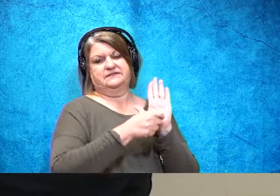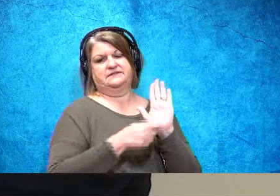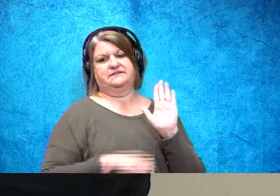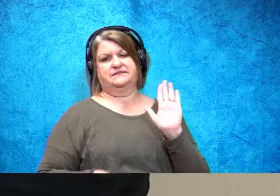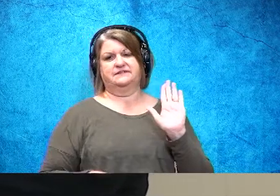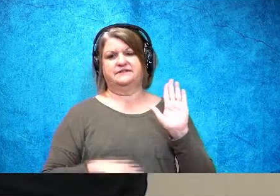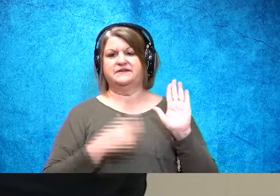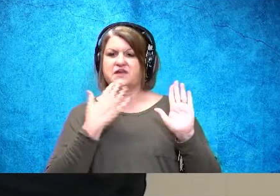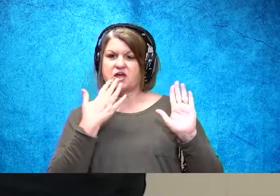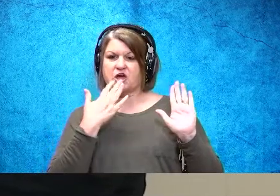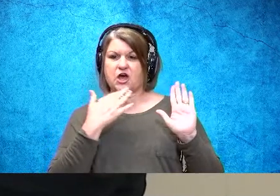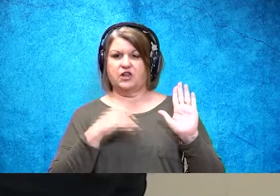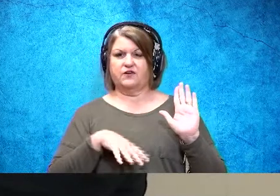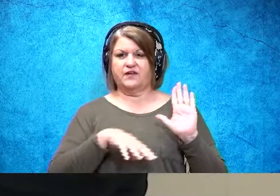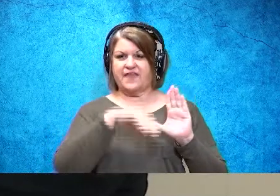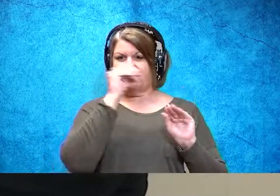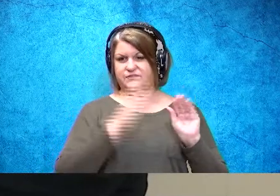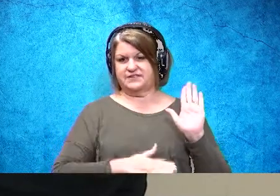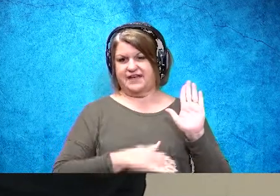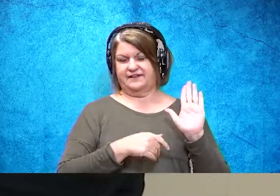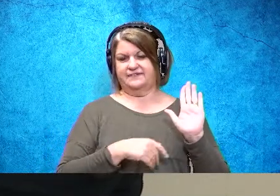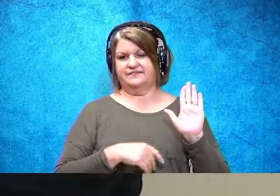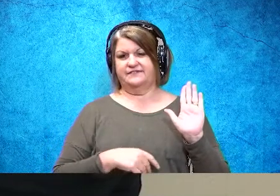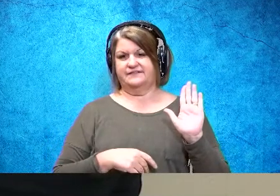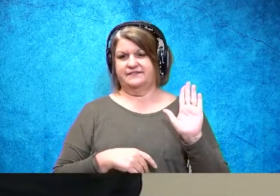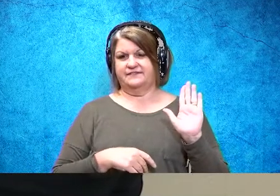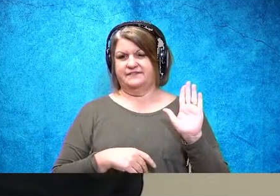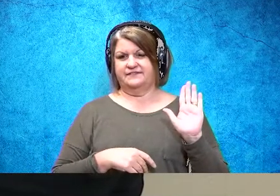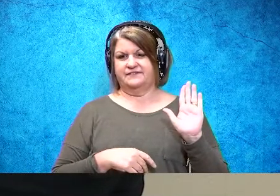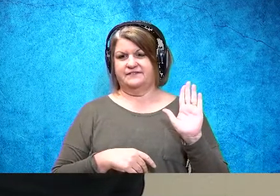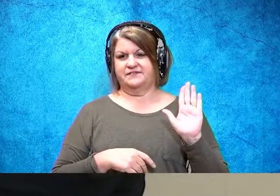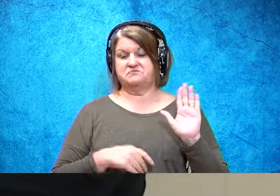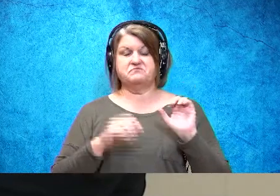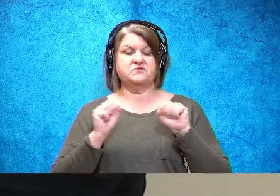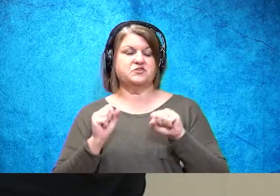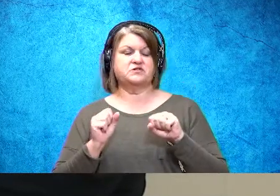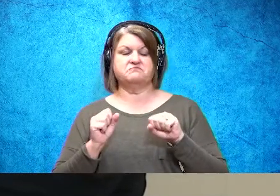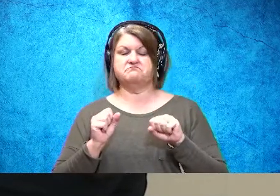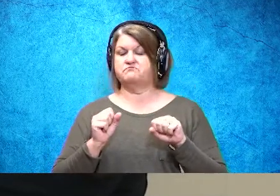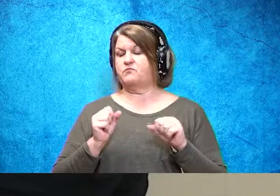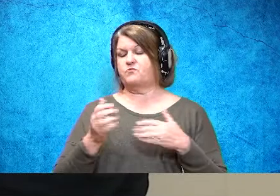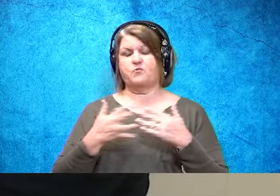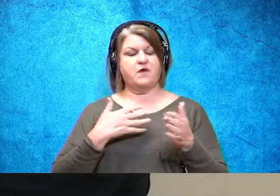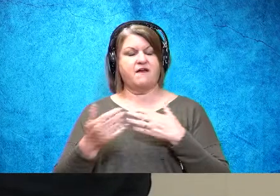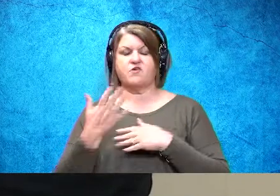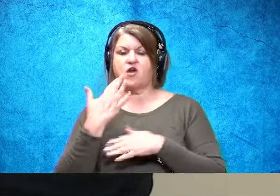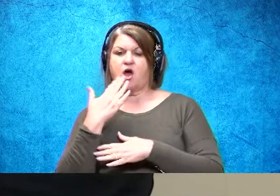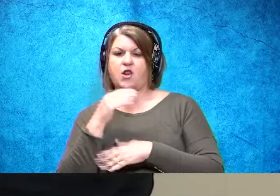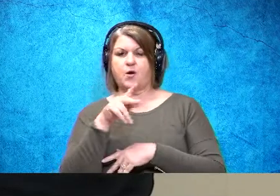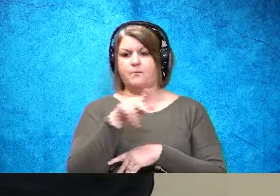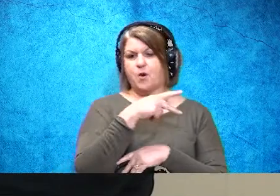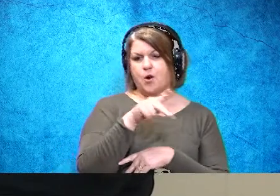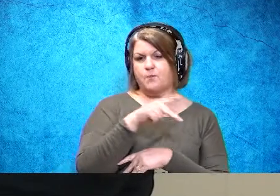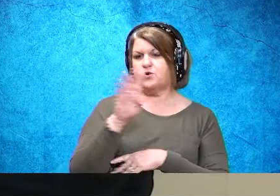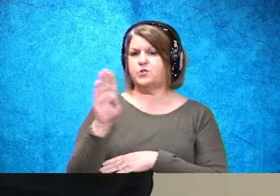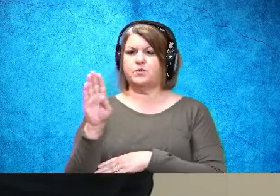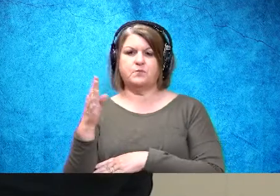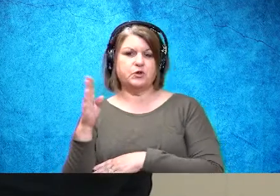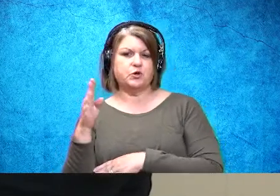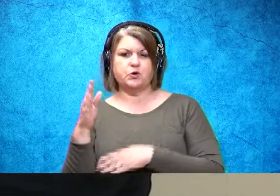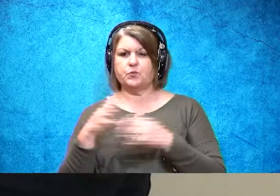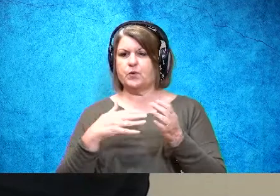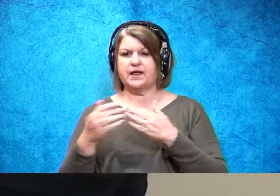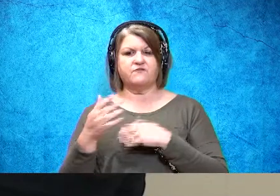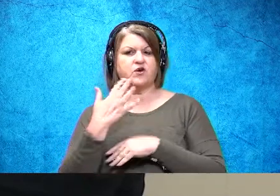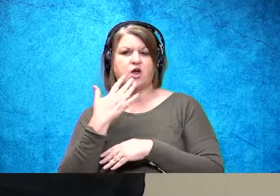Color in the outer space like this. You can use any color. You can use purples, blues, whatever color you like.